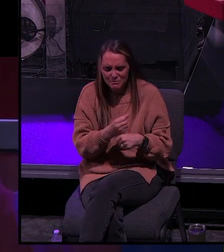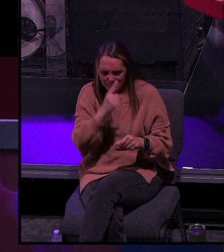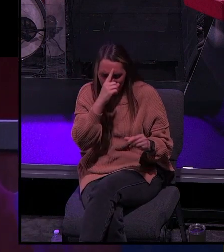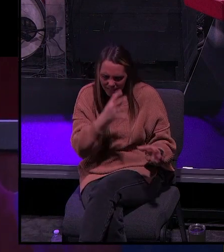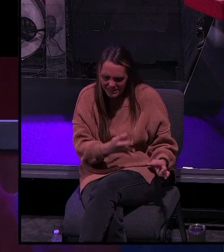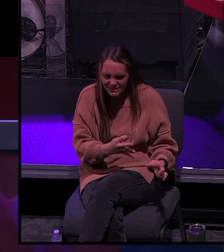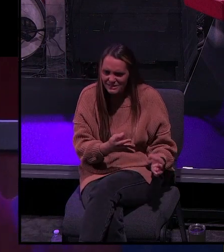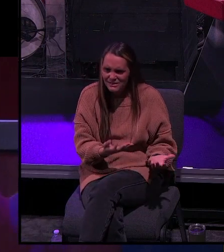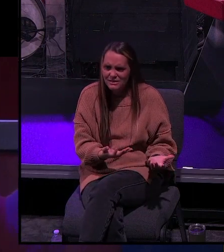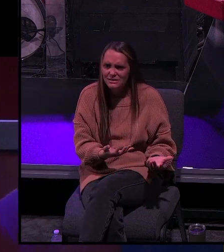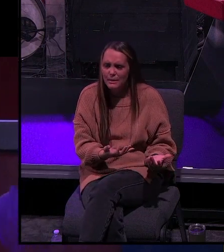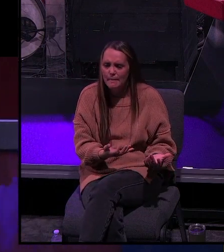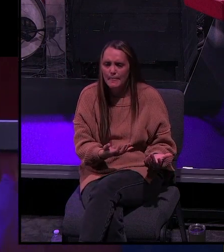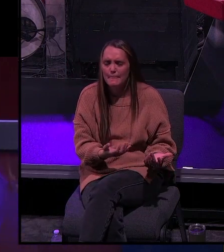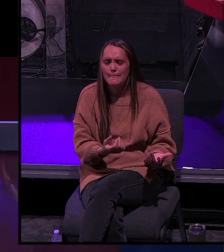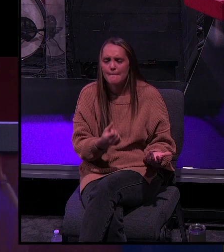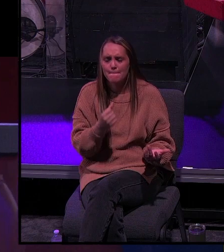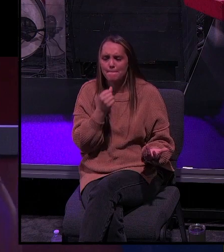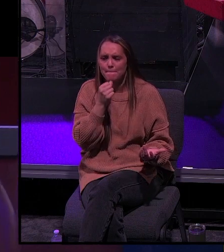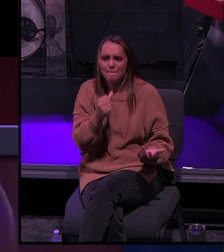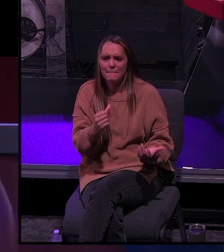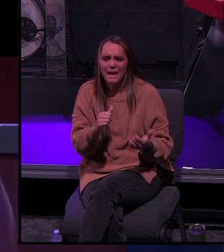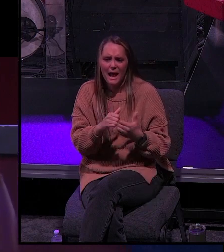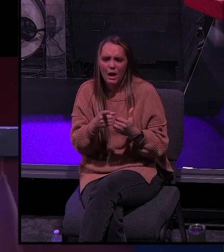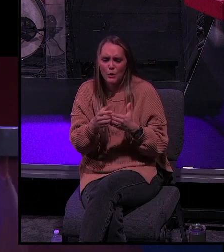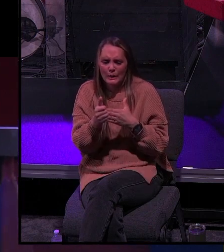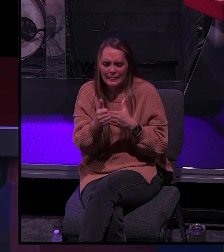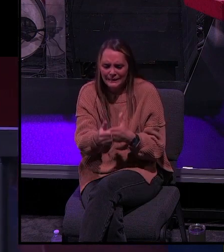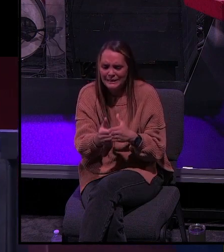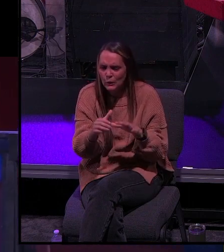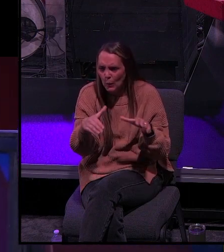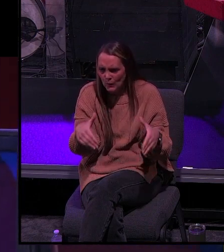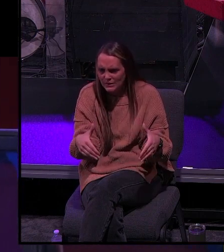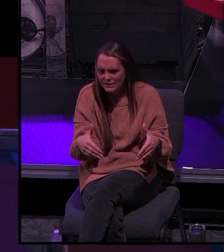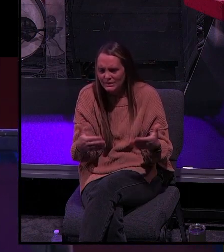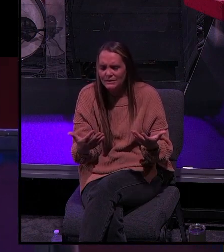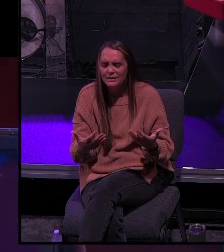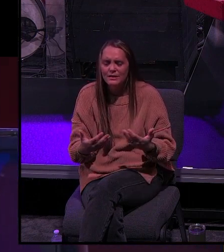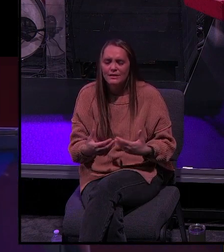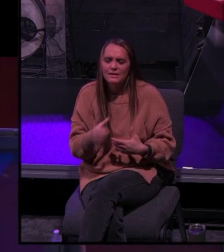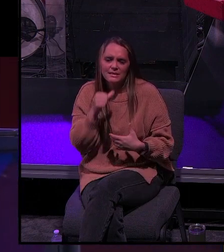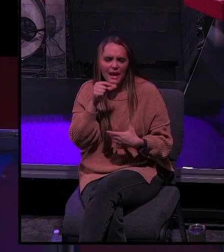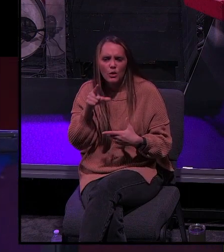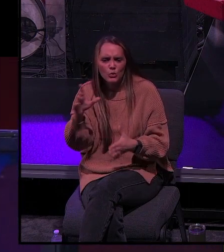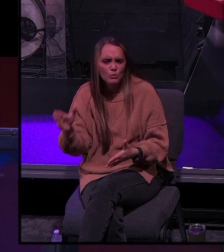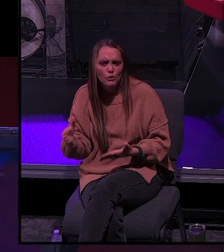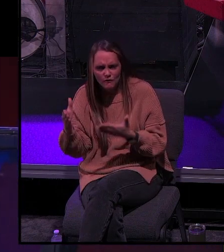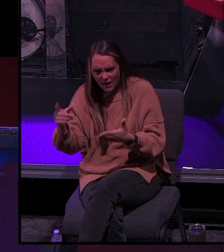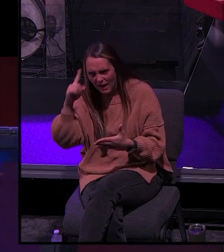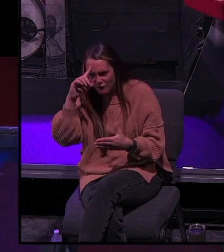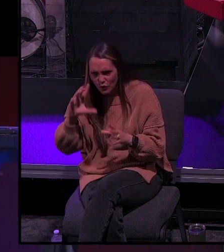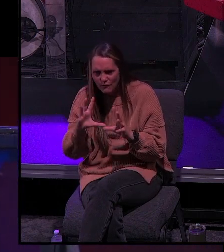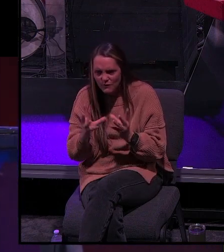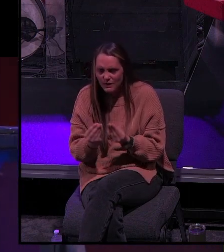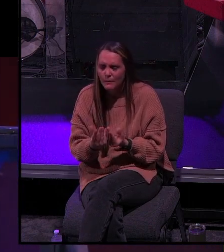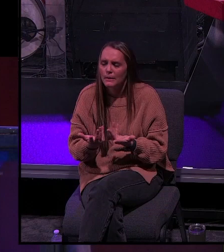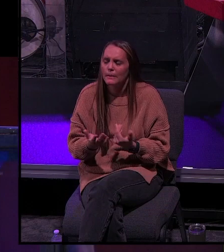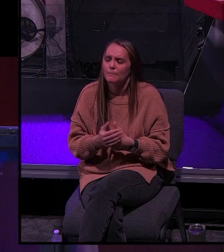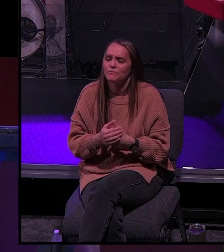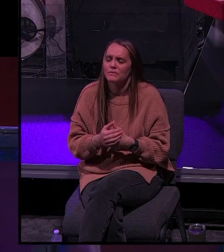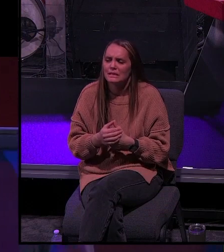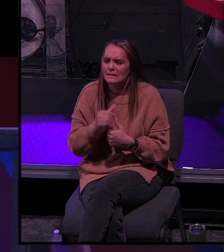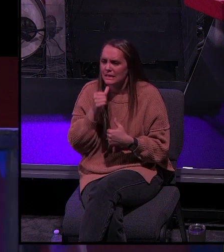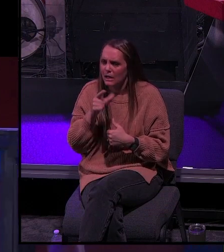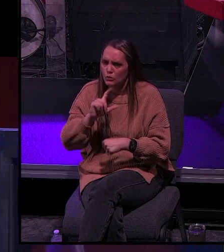it. That's not how you lead an organization. That's not how you provide for a family. That's not how you make a strategic